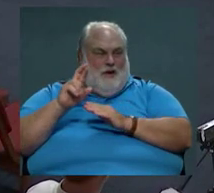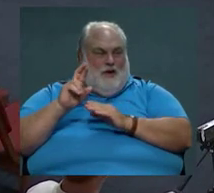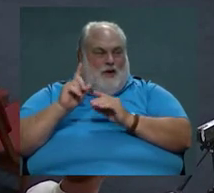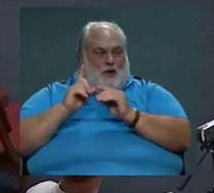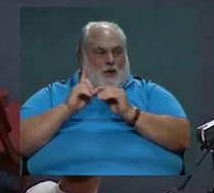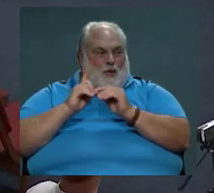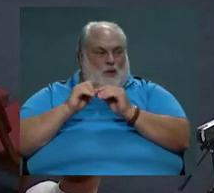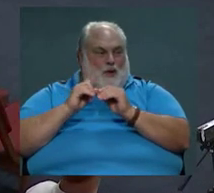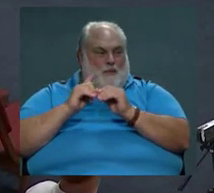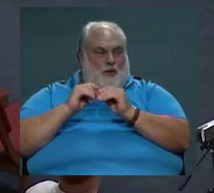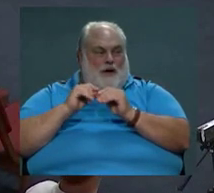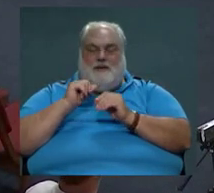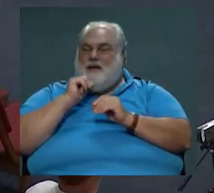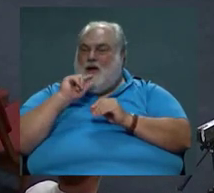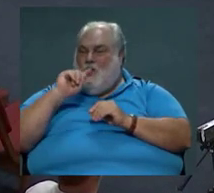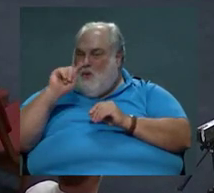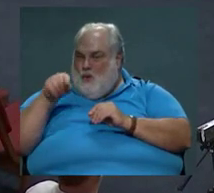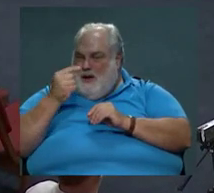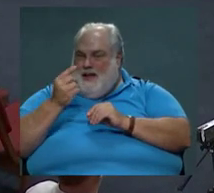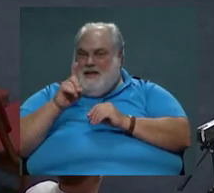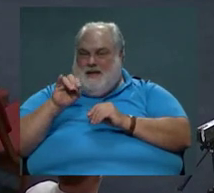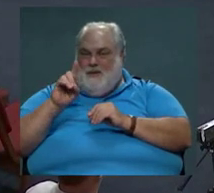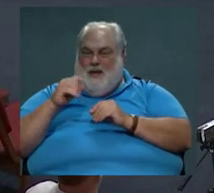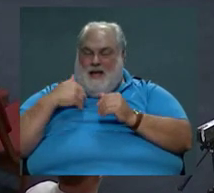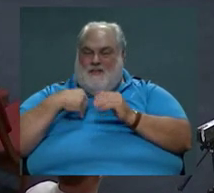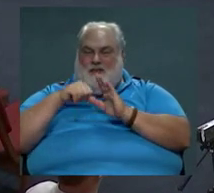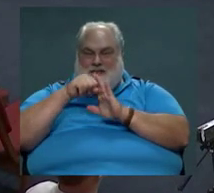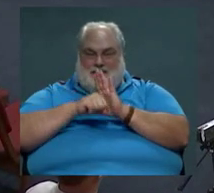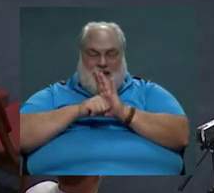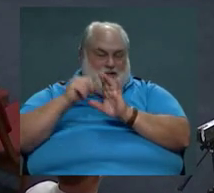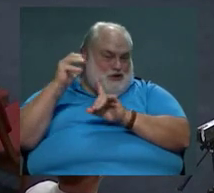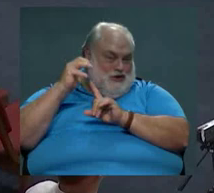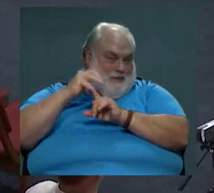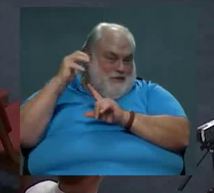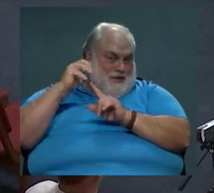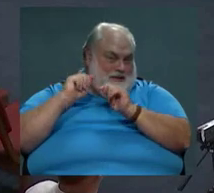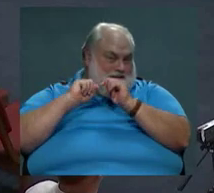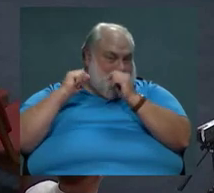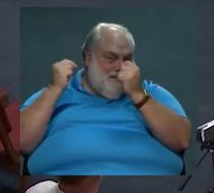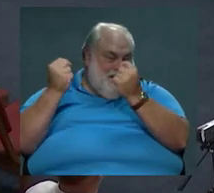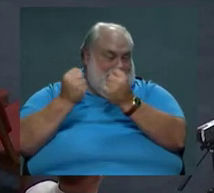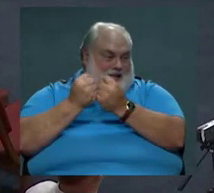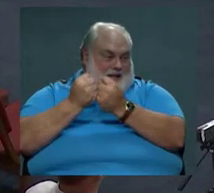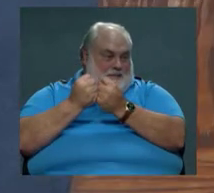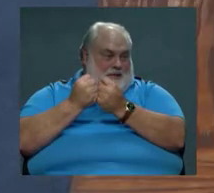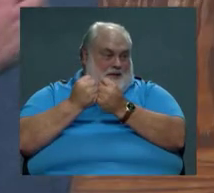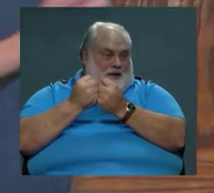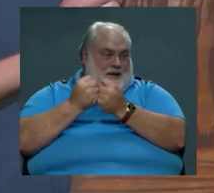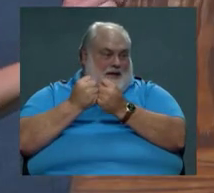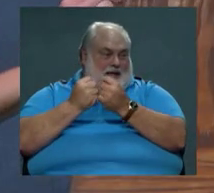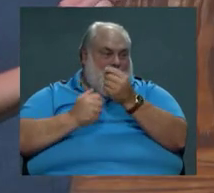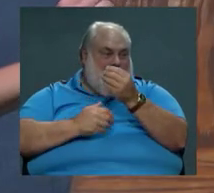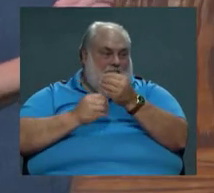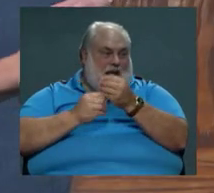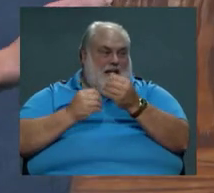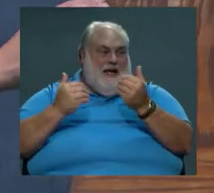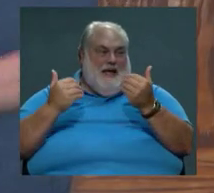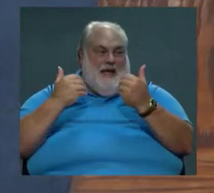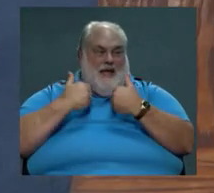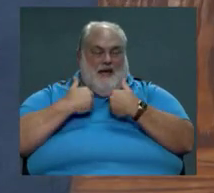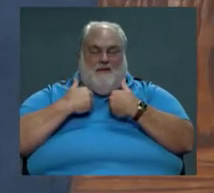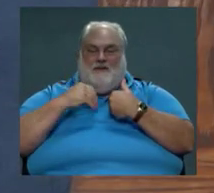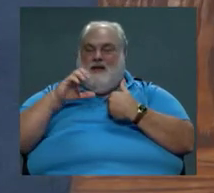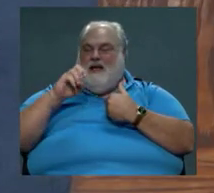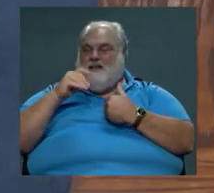more. Not only did we have the state championship team, but we also, in addition to that, we have